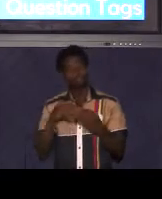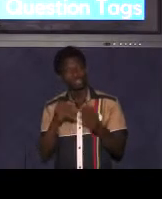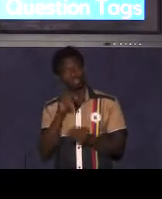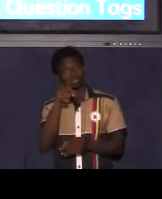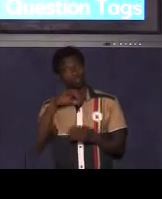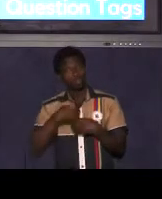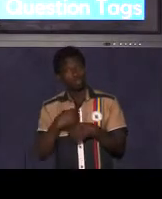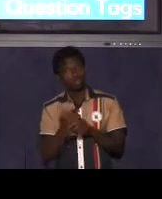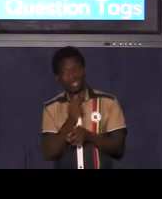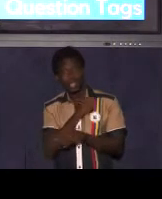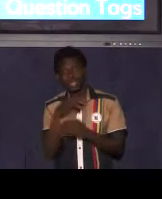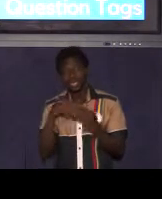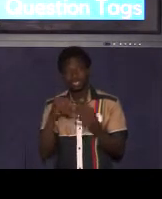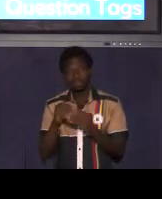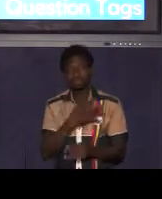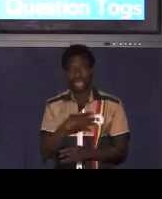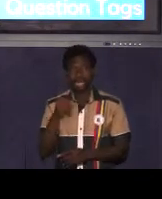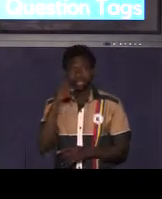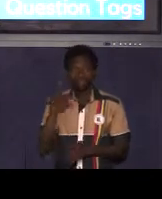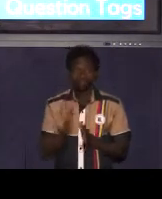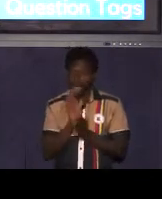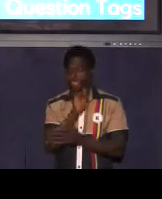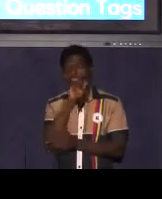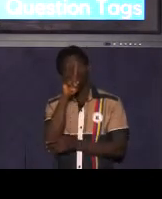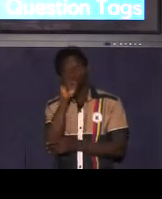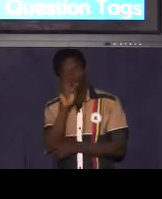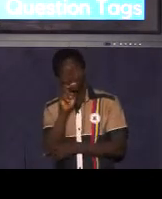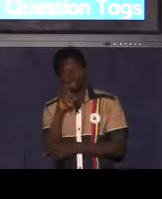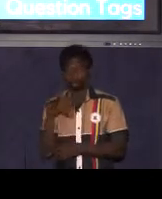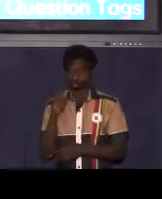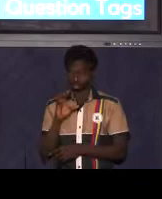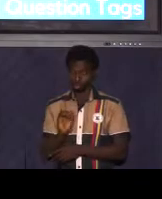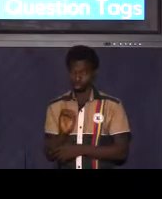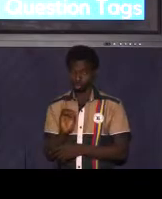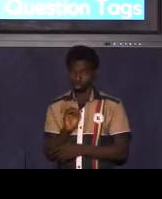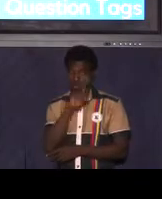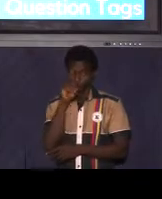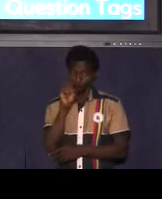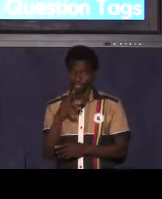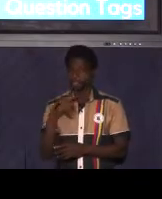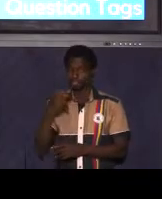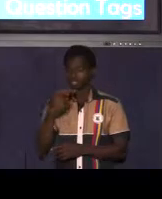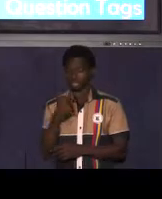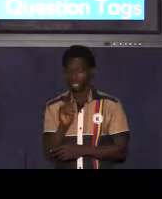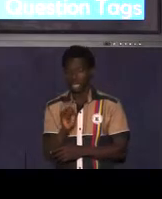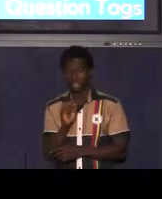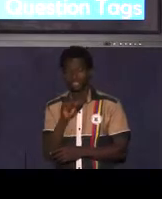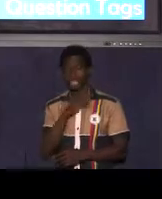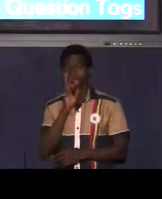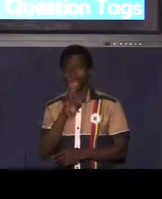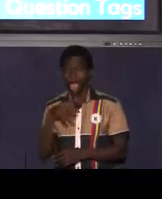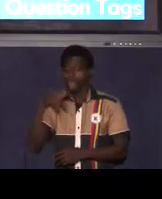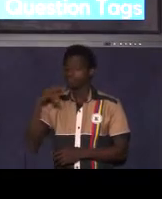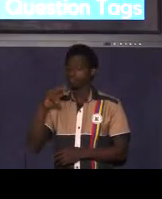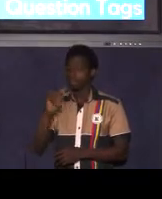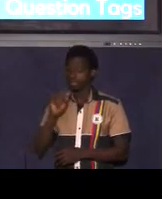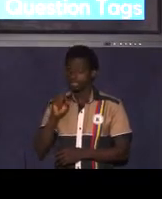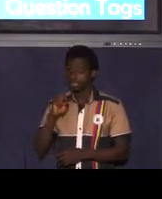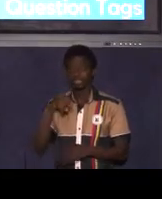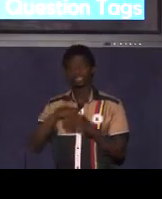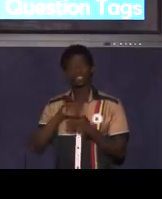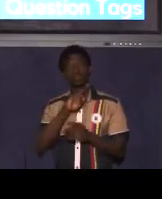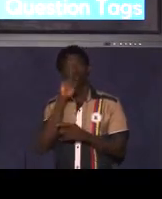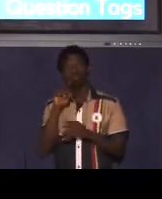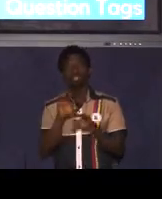statements. You make a statement and you ask a question. So, question tags are